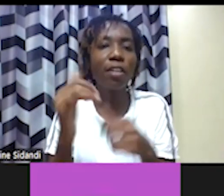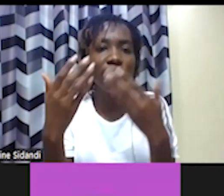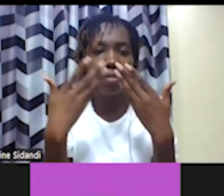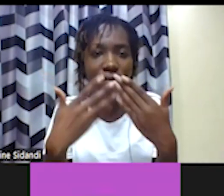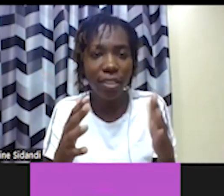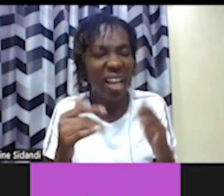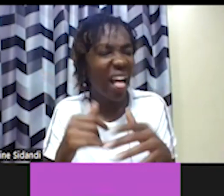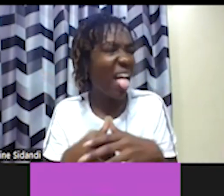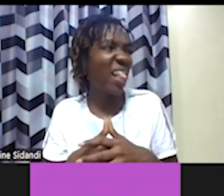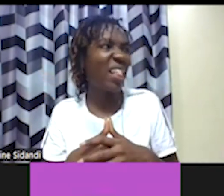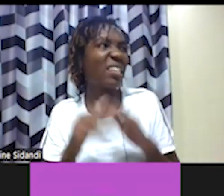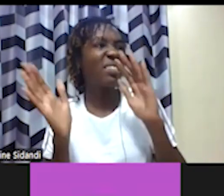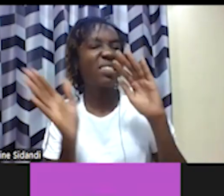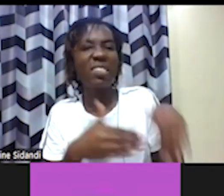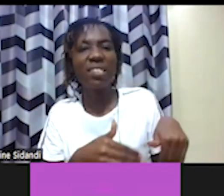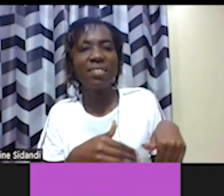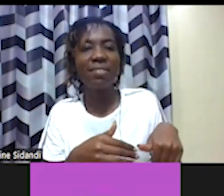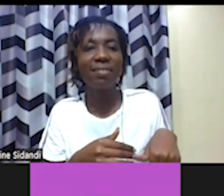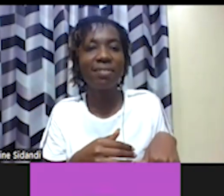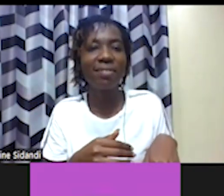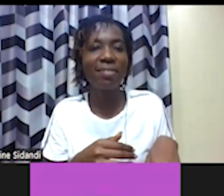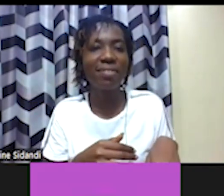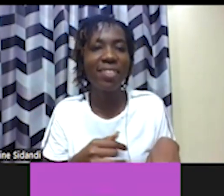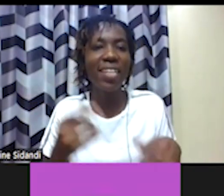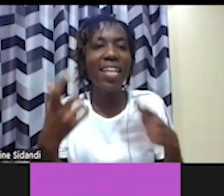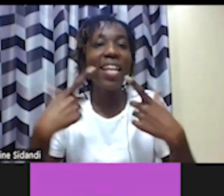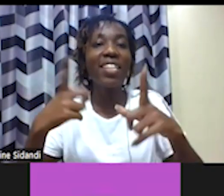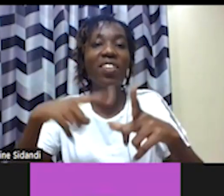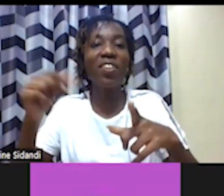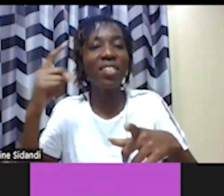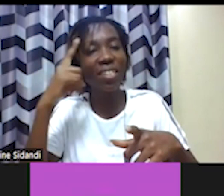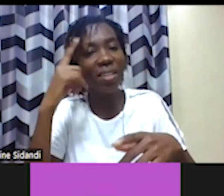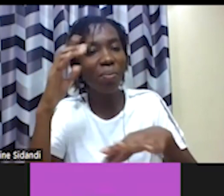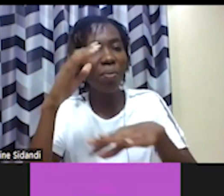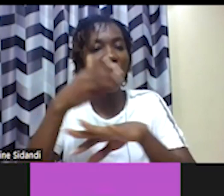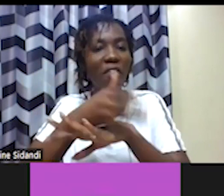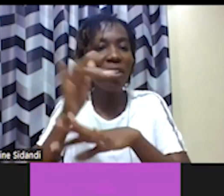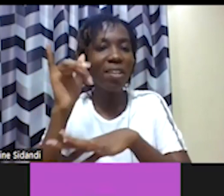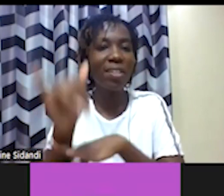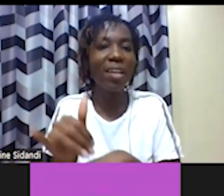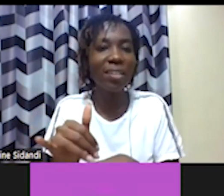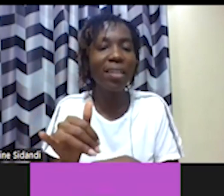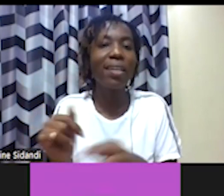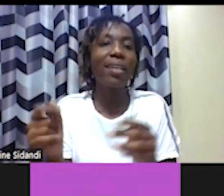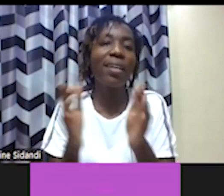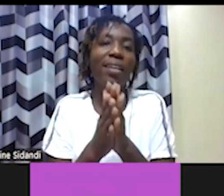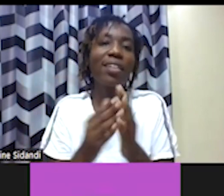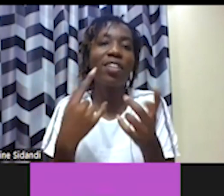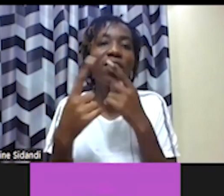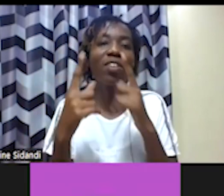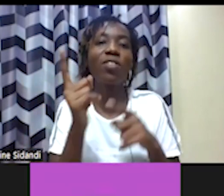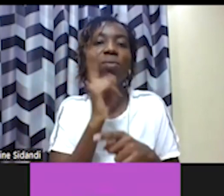oh, let's go and sleep over it. And we talk tomorrow. Then you go and have your board